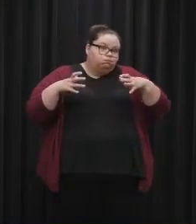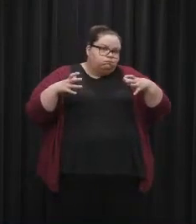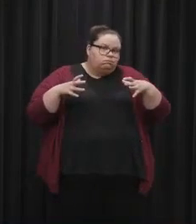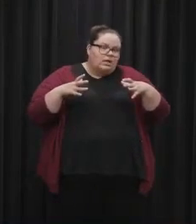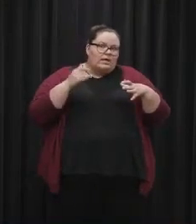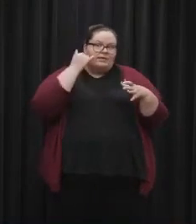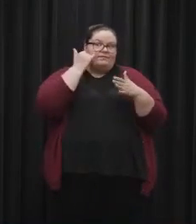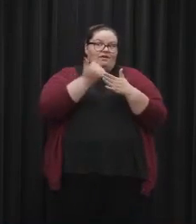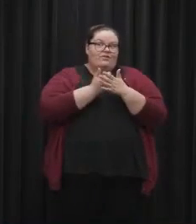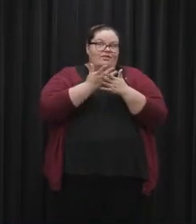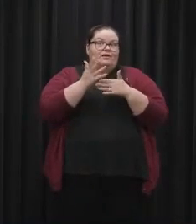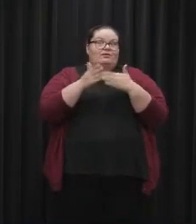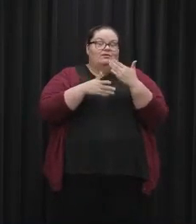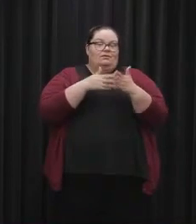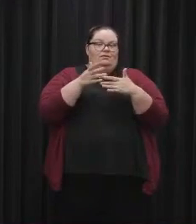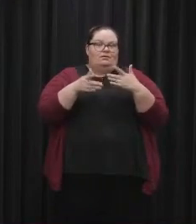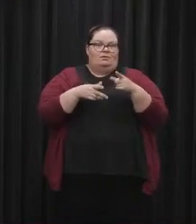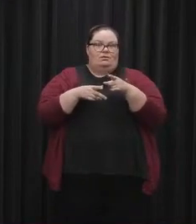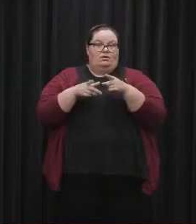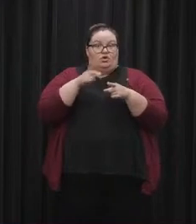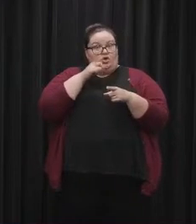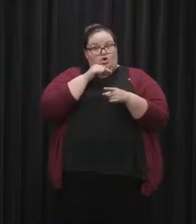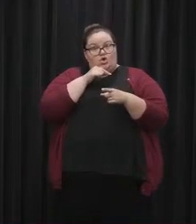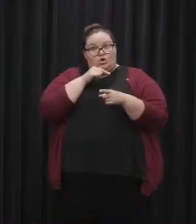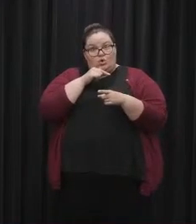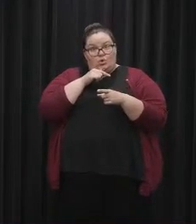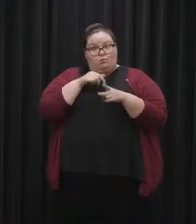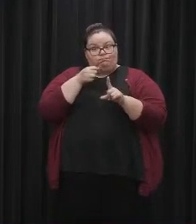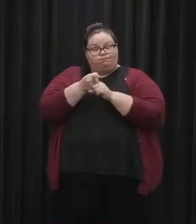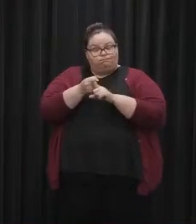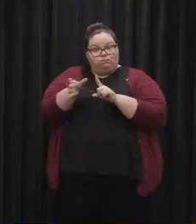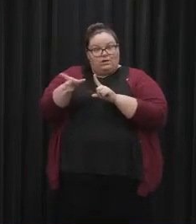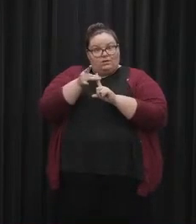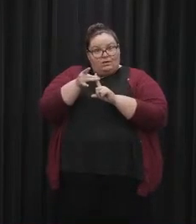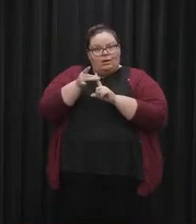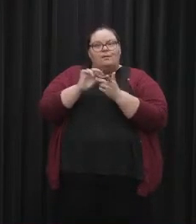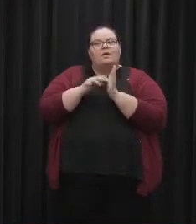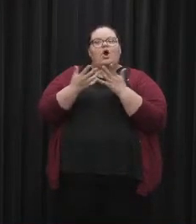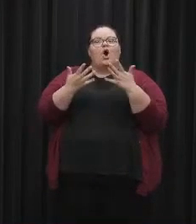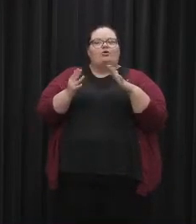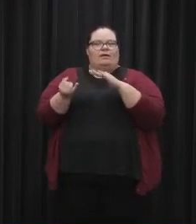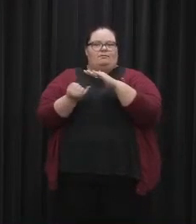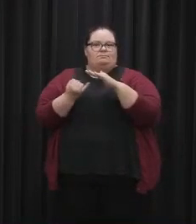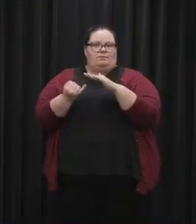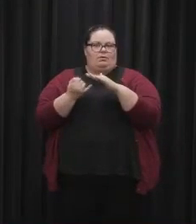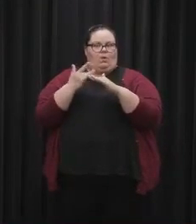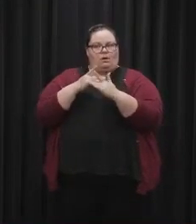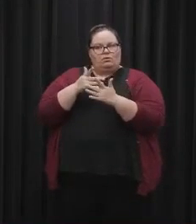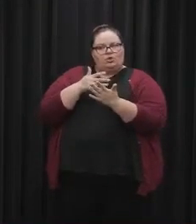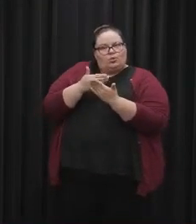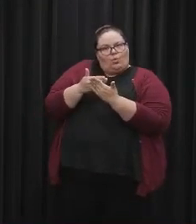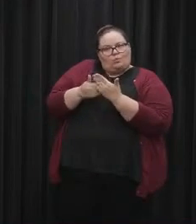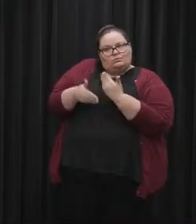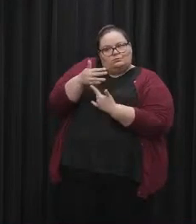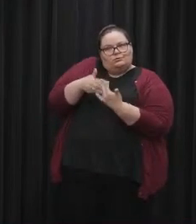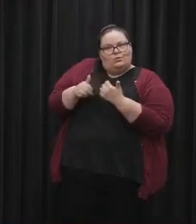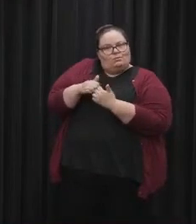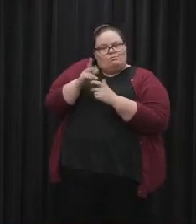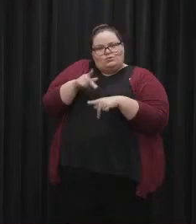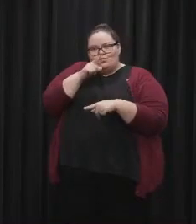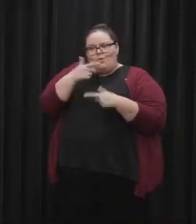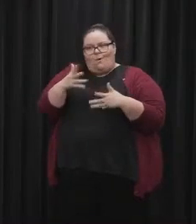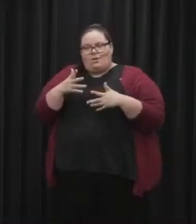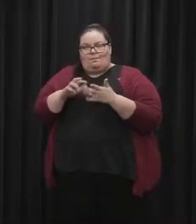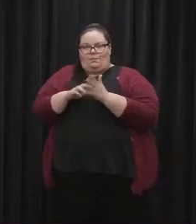goes well, those cases will be the people that we've already identified as close contacts, and they're already self-isolating at home, and therefore